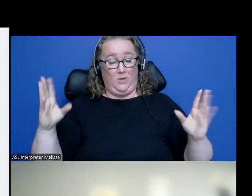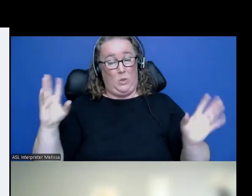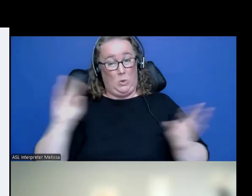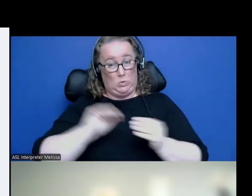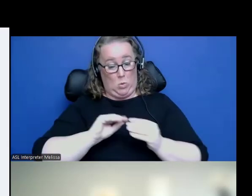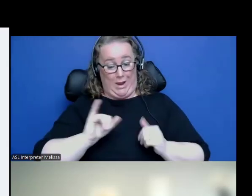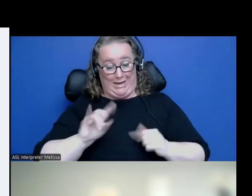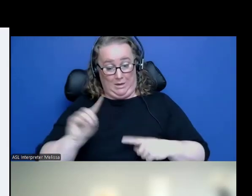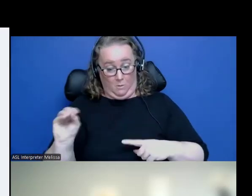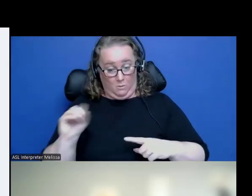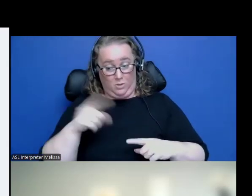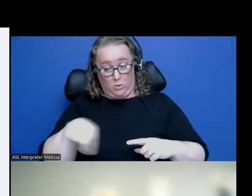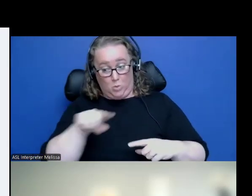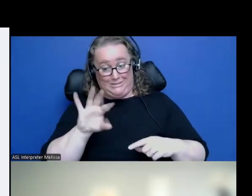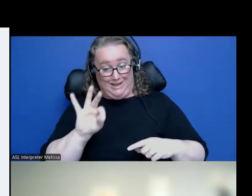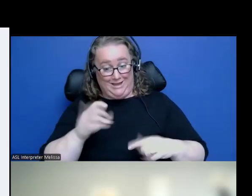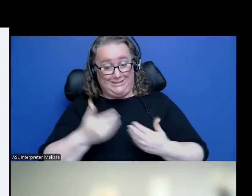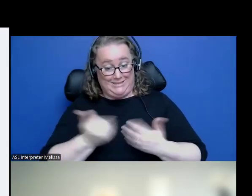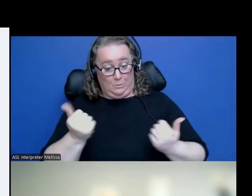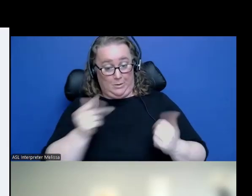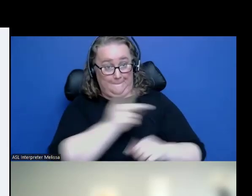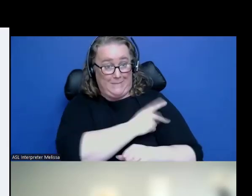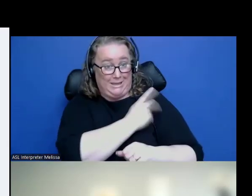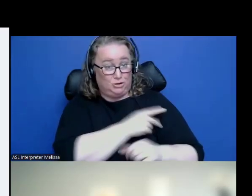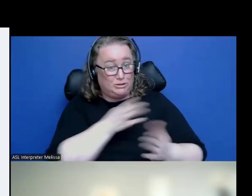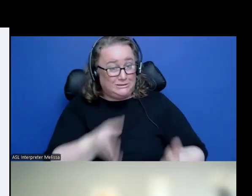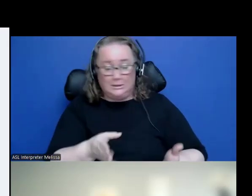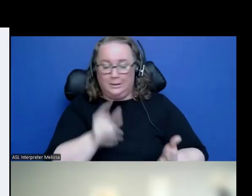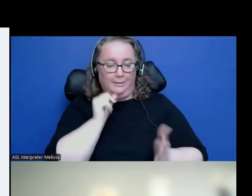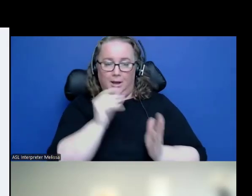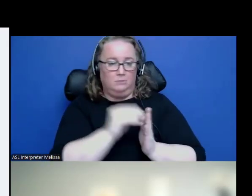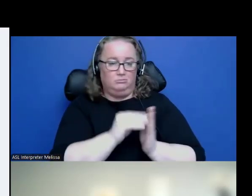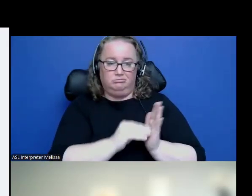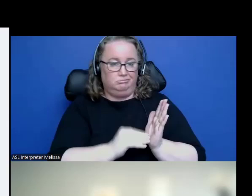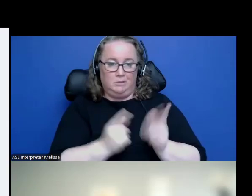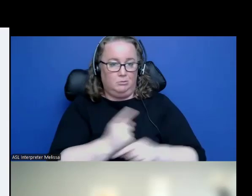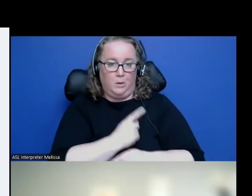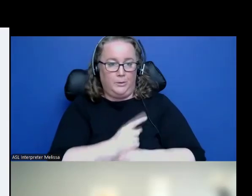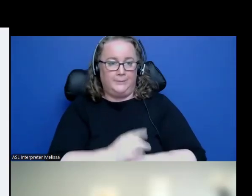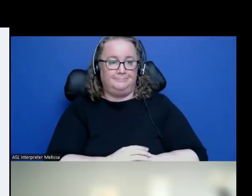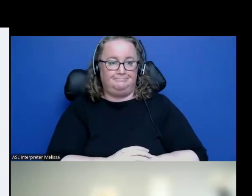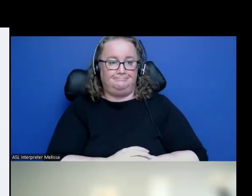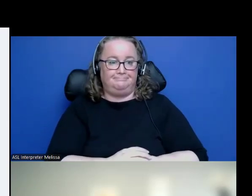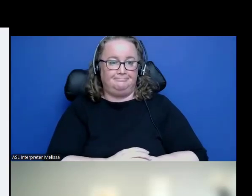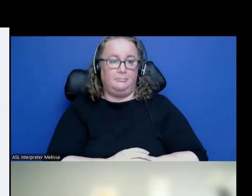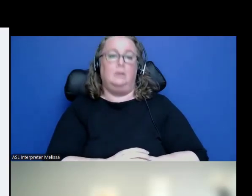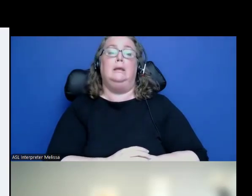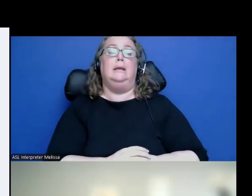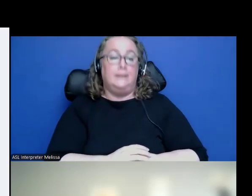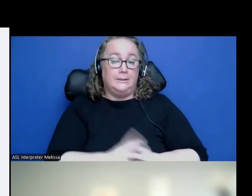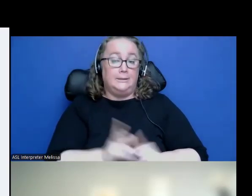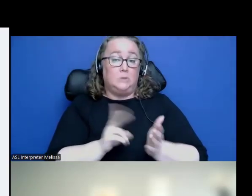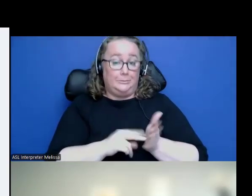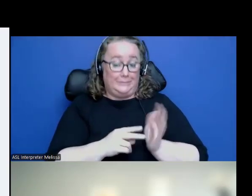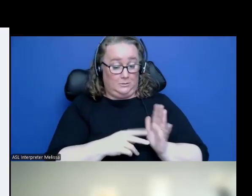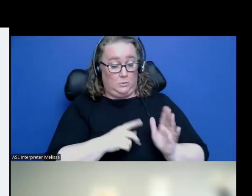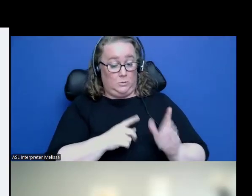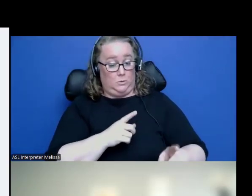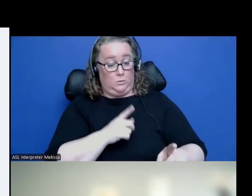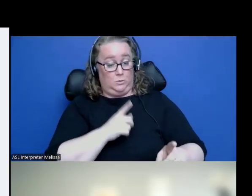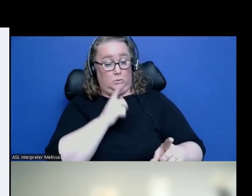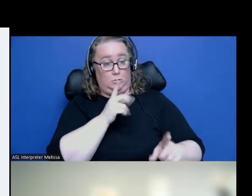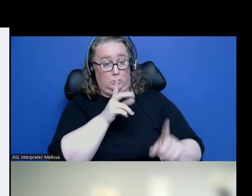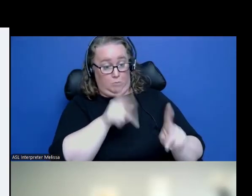9 different patients. So with that in mind, the person who had the IDO that